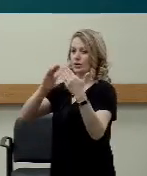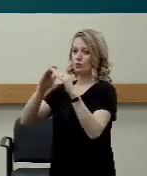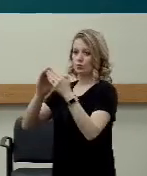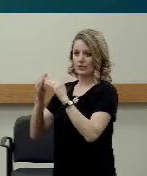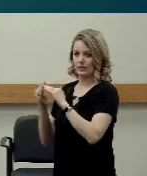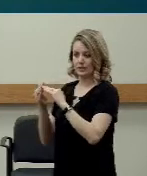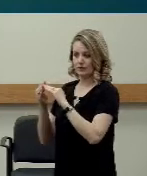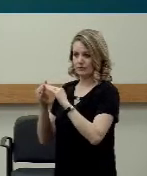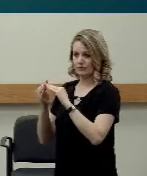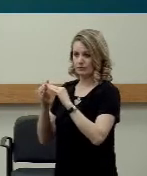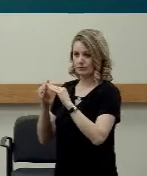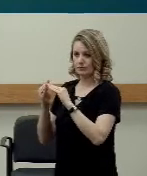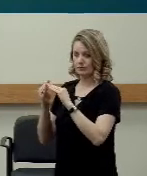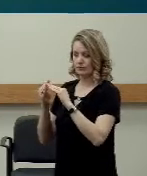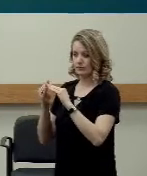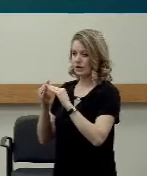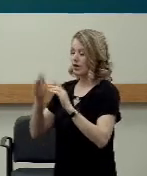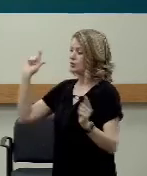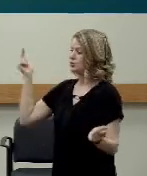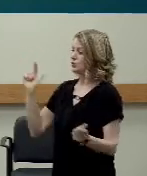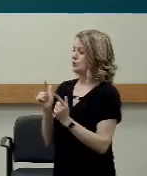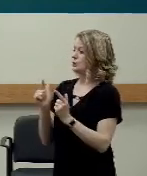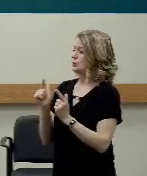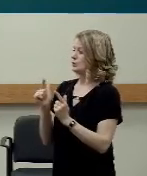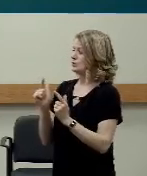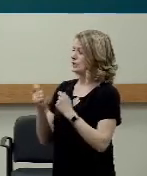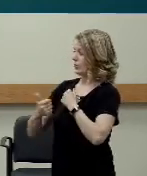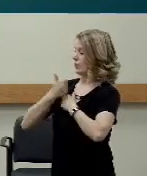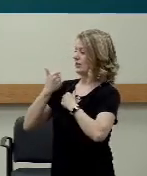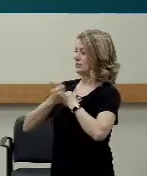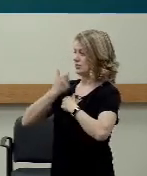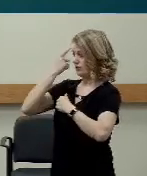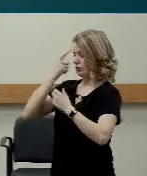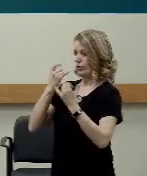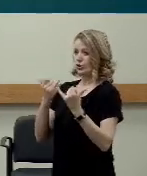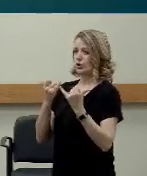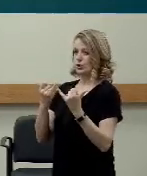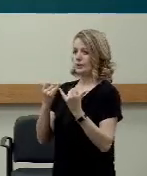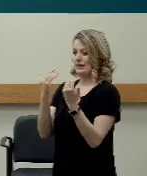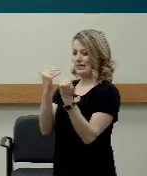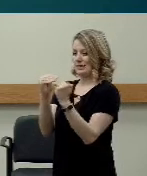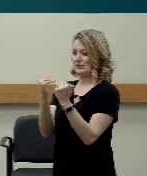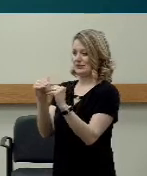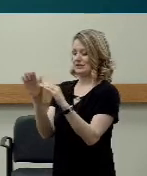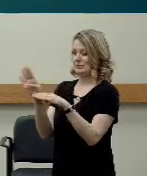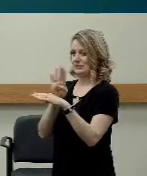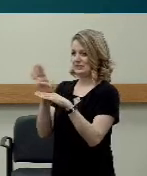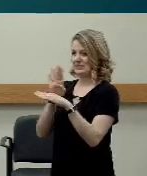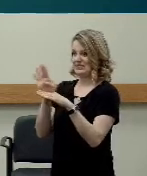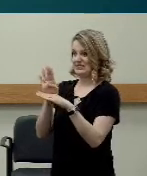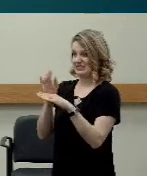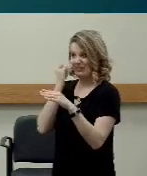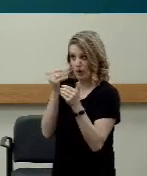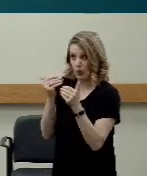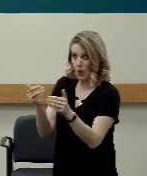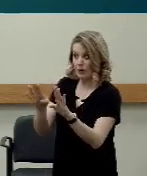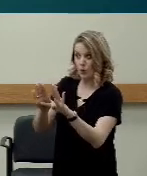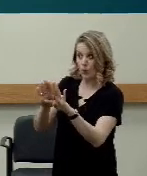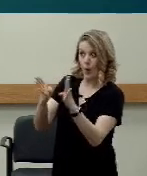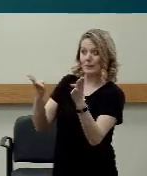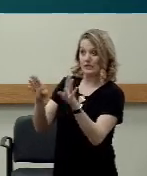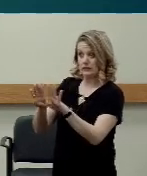help reduce risk in light of the currently restricted businesses preparing to